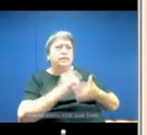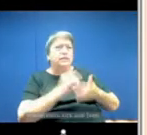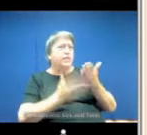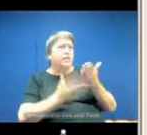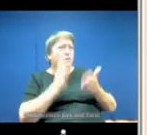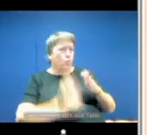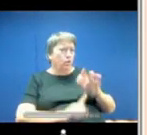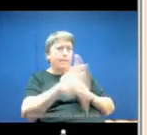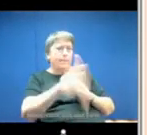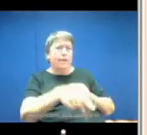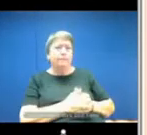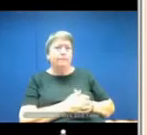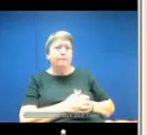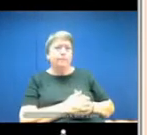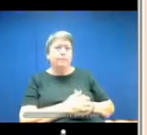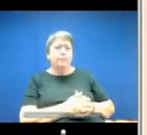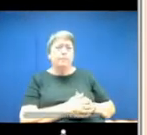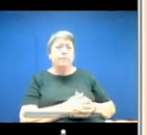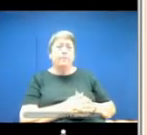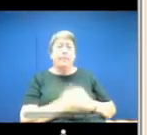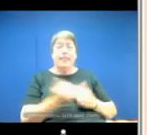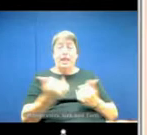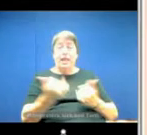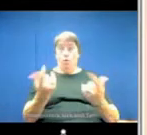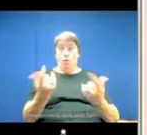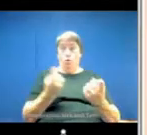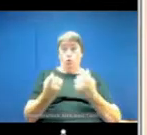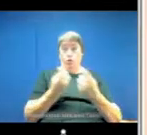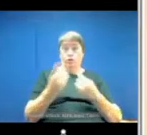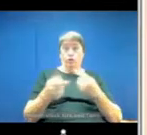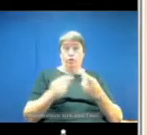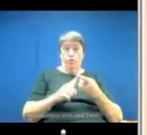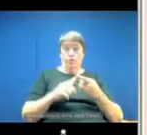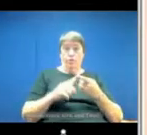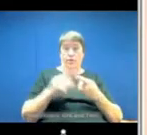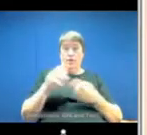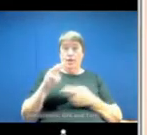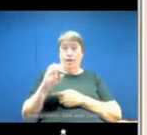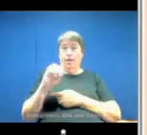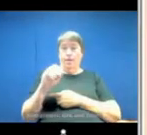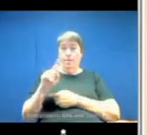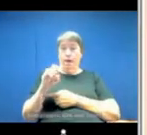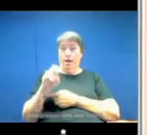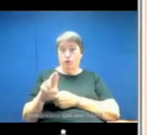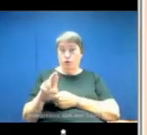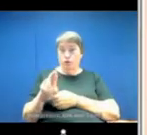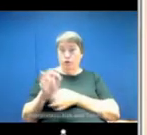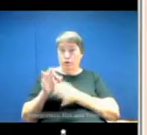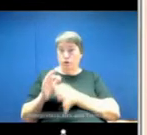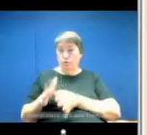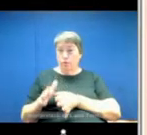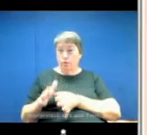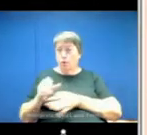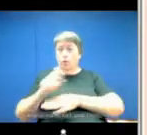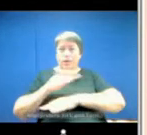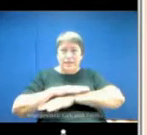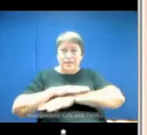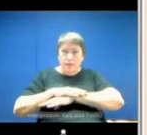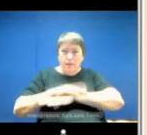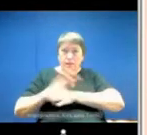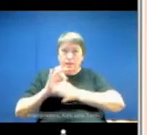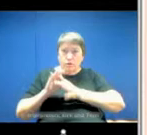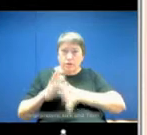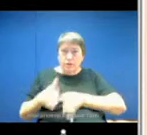Questions about the monitor or the table interpreter at all, and their role and function in a deposition as